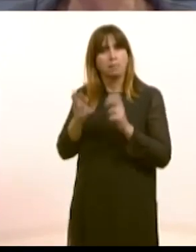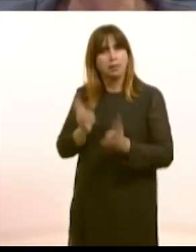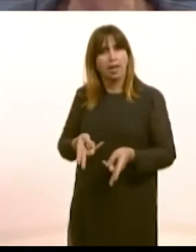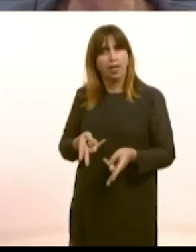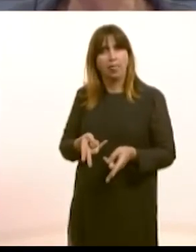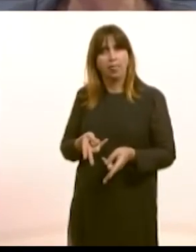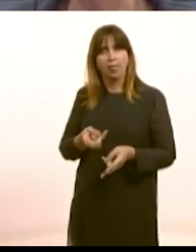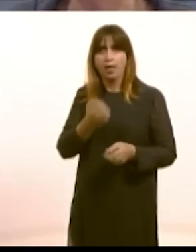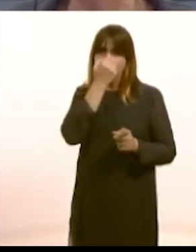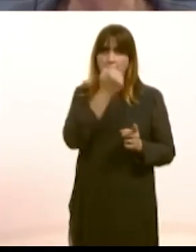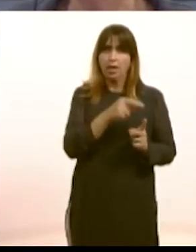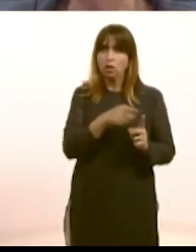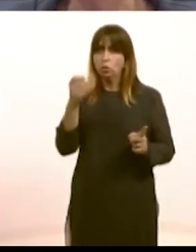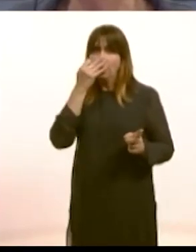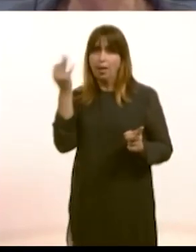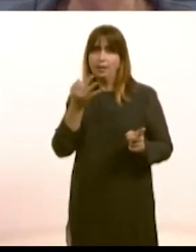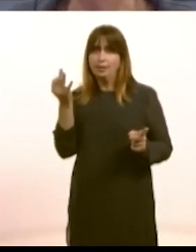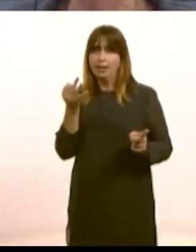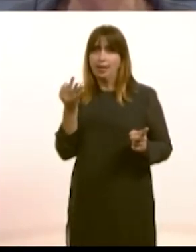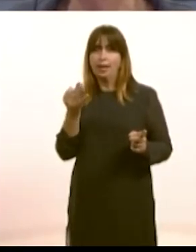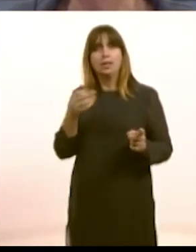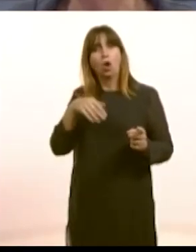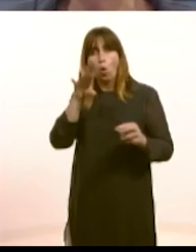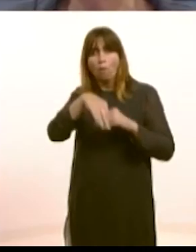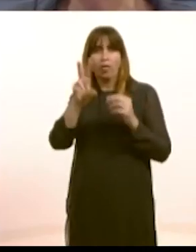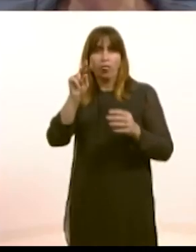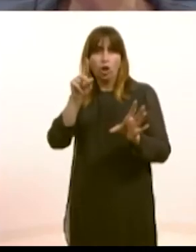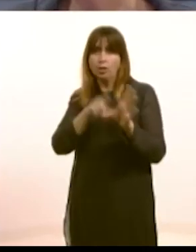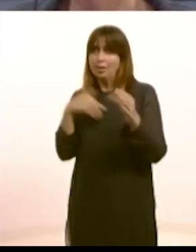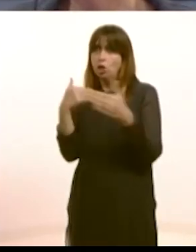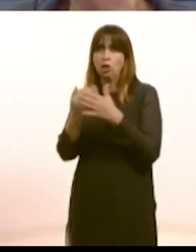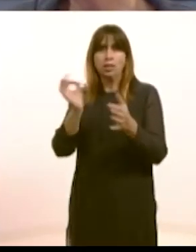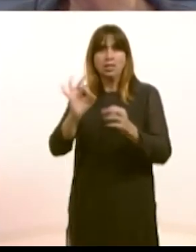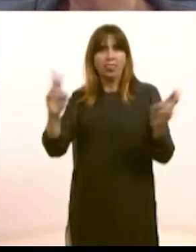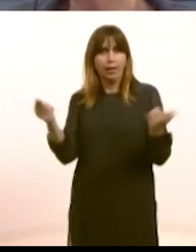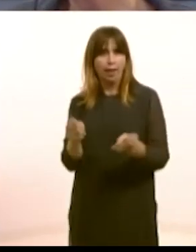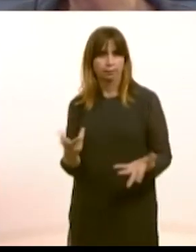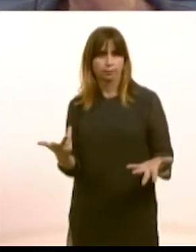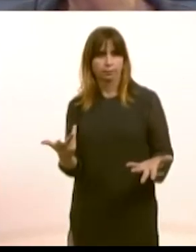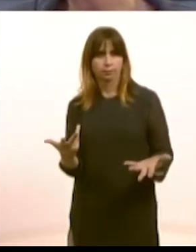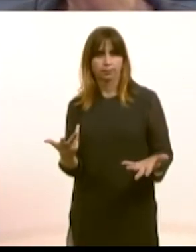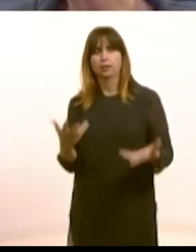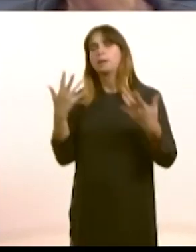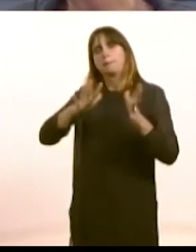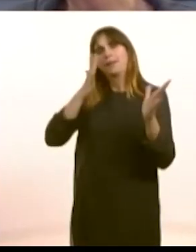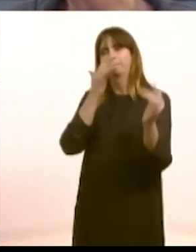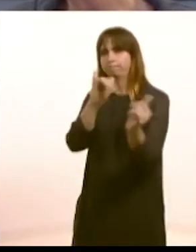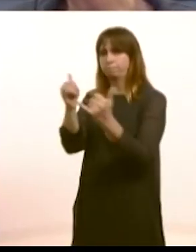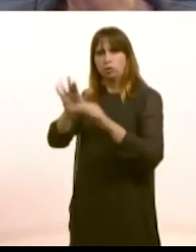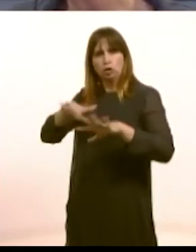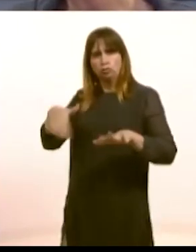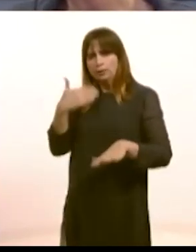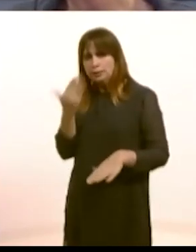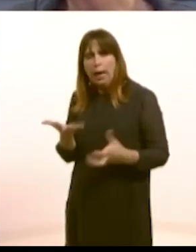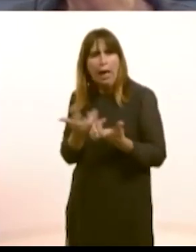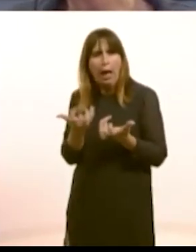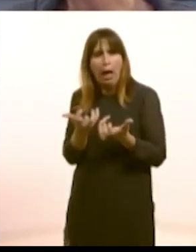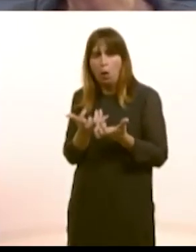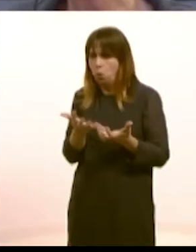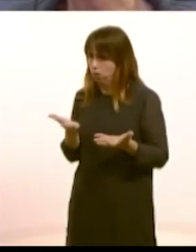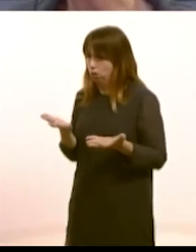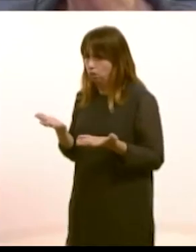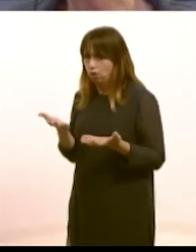10 and 18 years old in 3 decades. A national case audit of children's deaths has suggested that many young